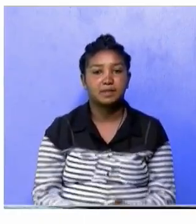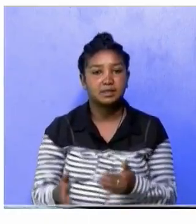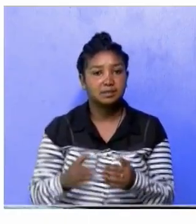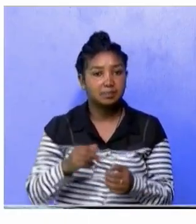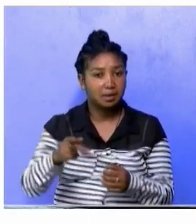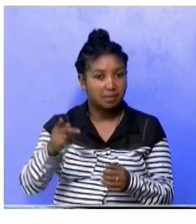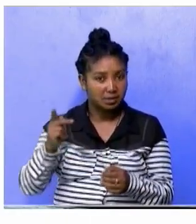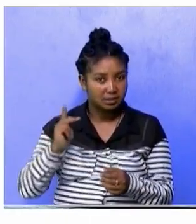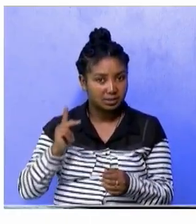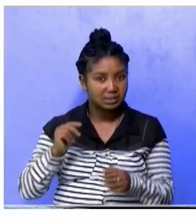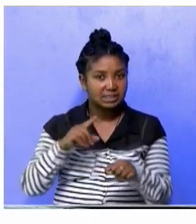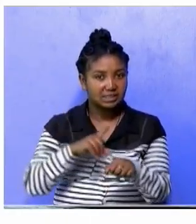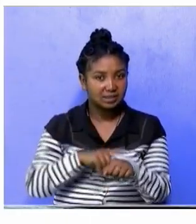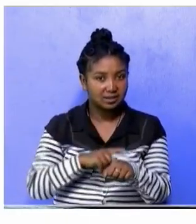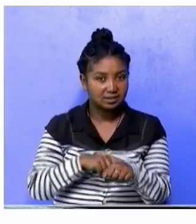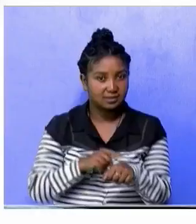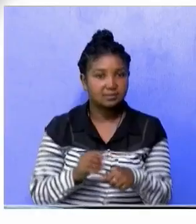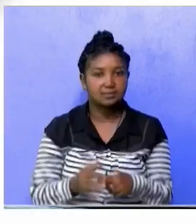past tenses